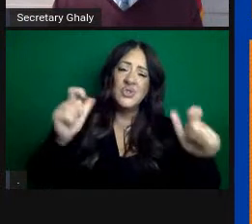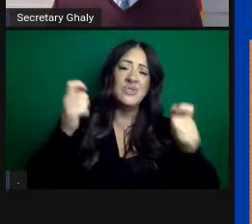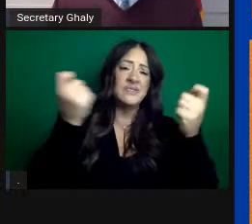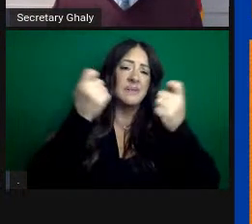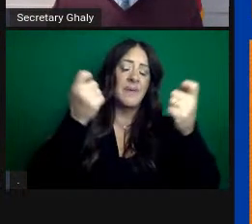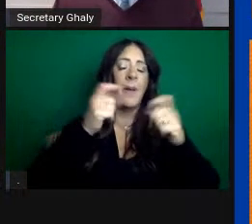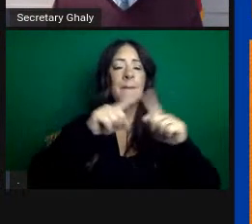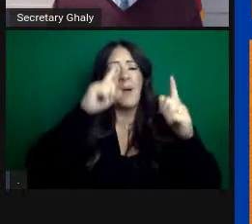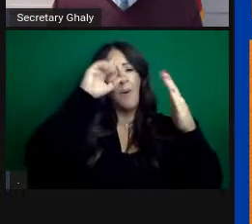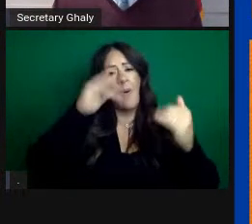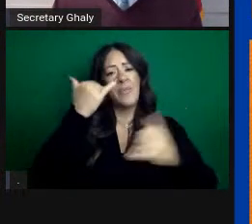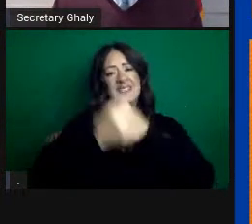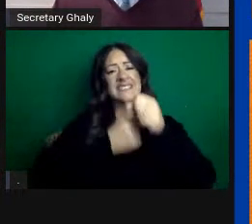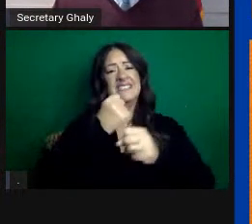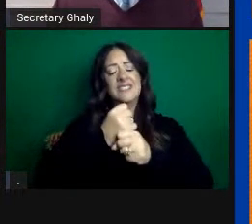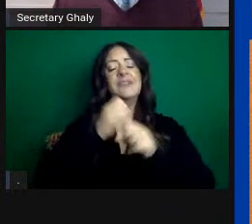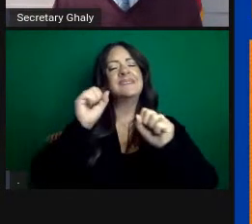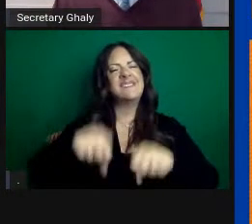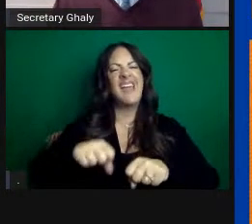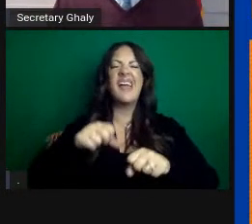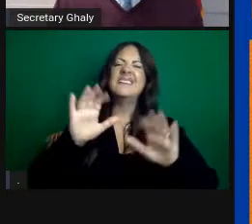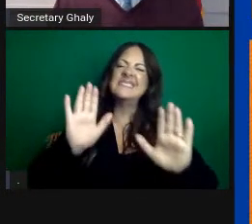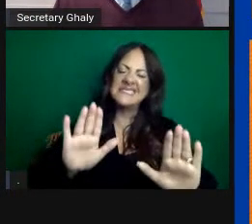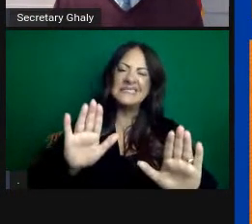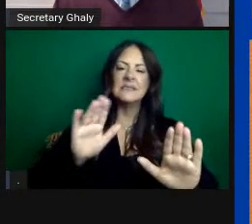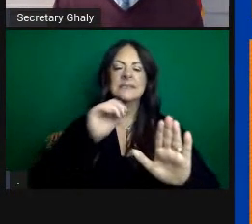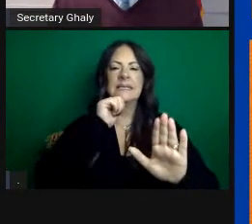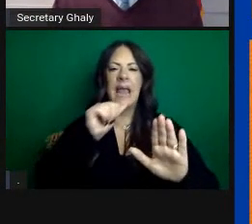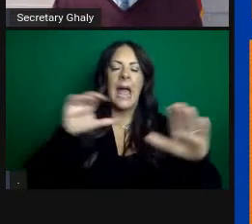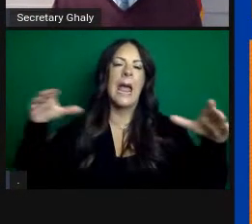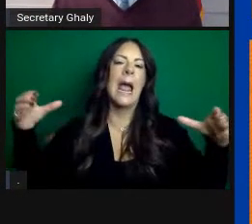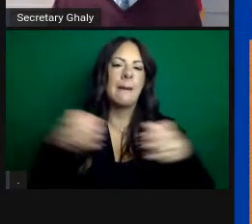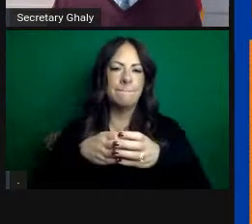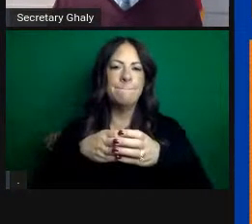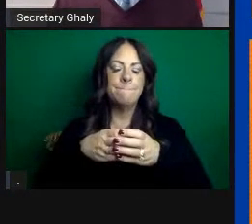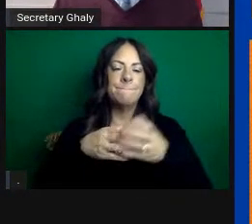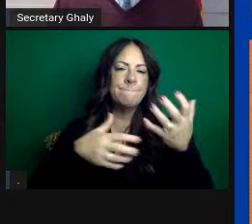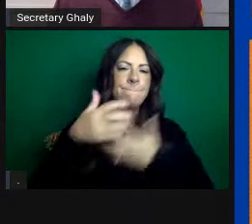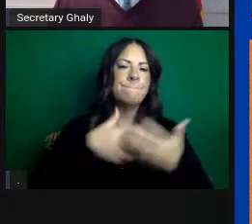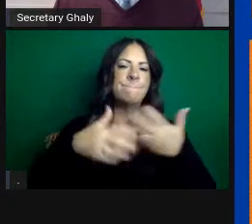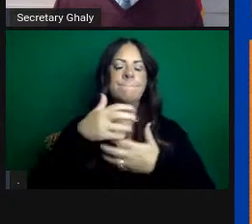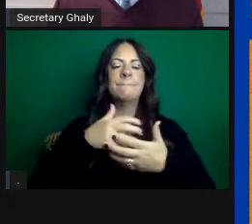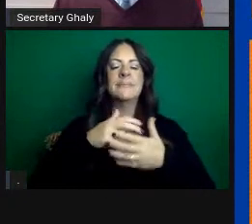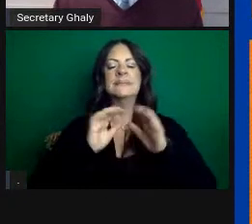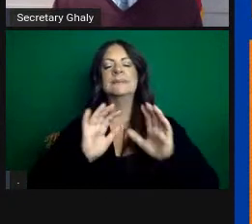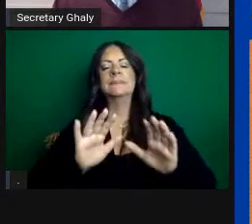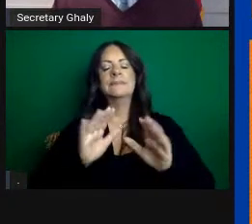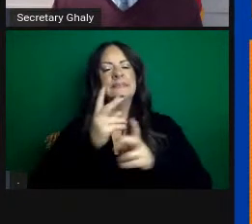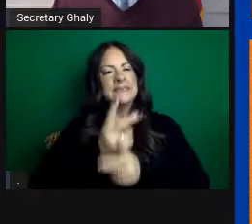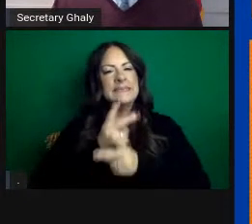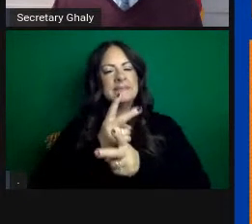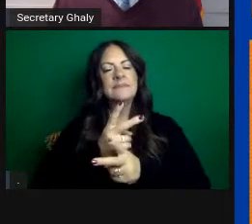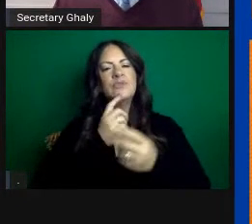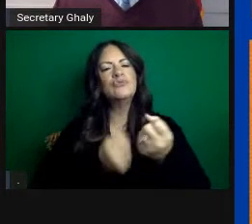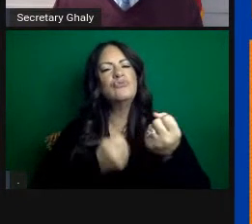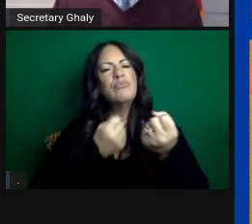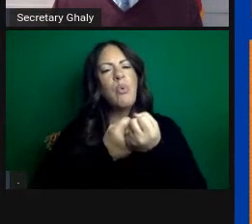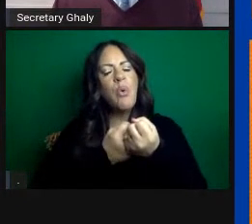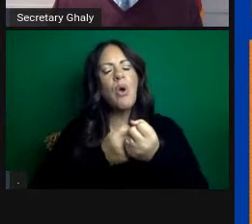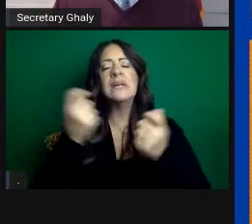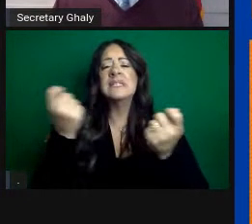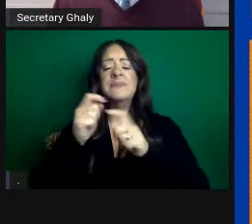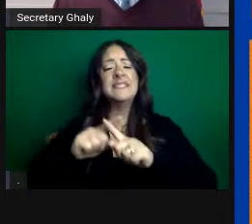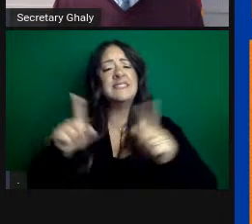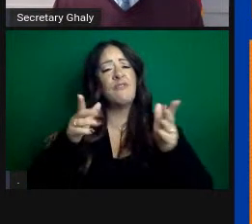different as much as you can avoid in-person gatherings. Continue to support and celebrate with